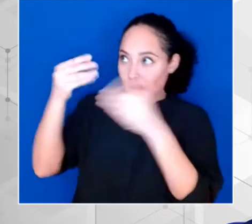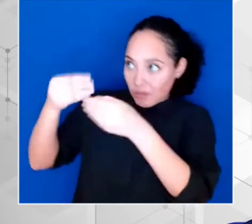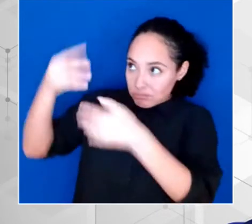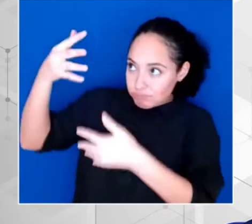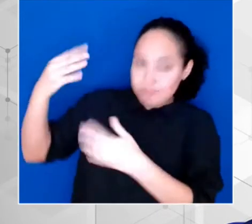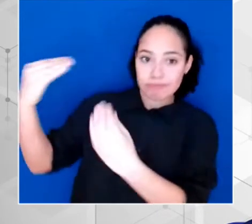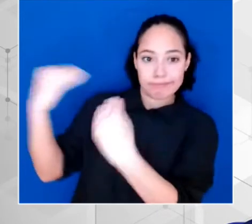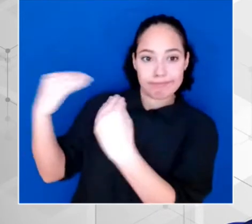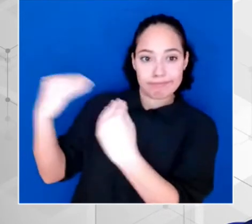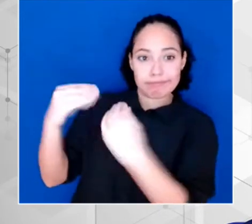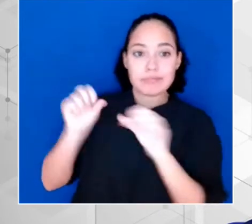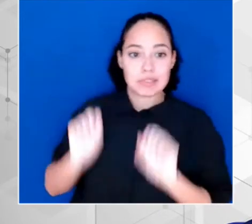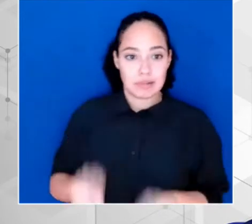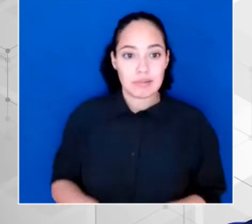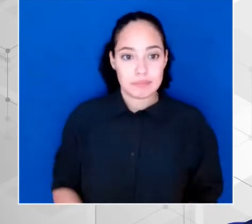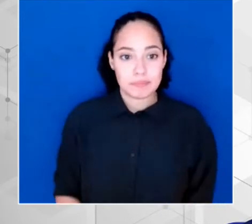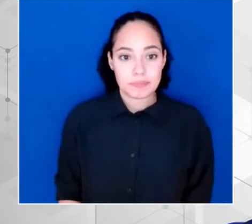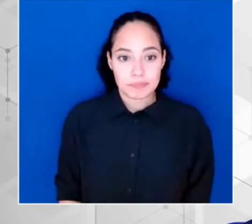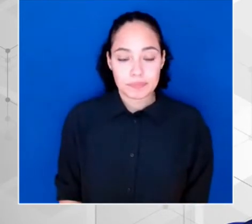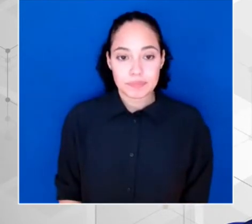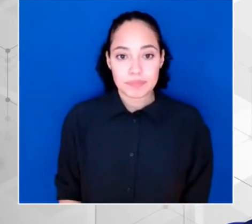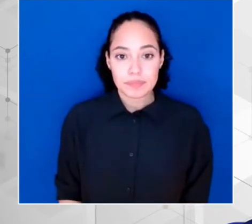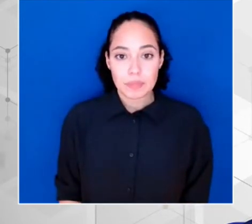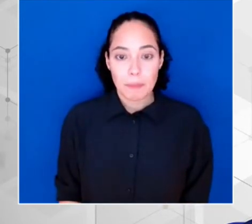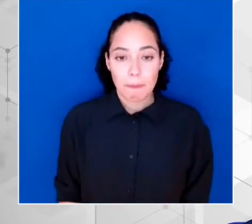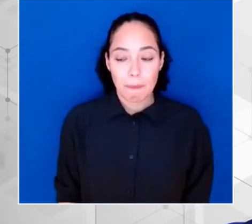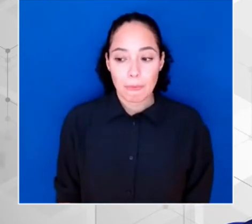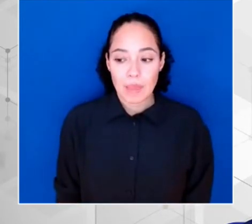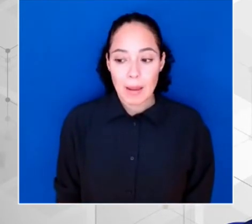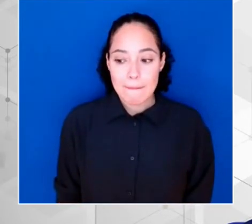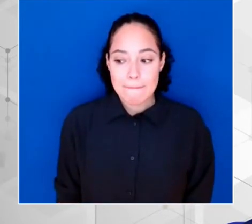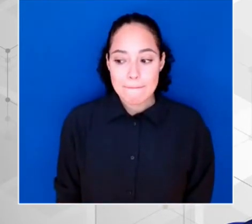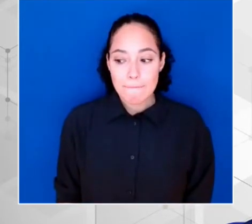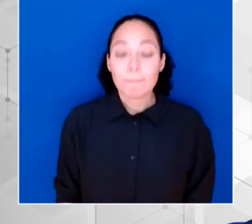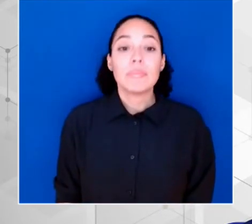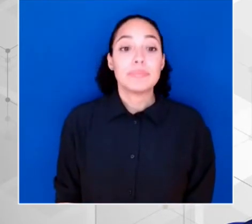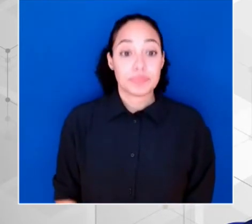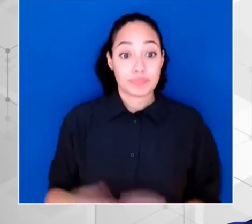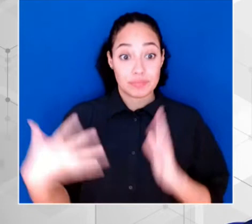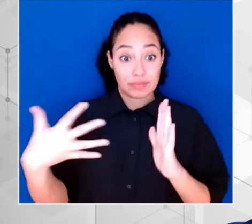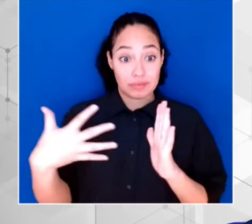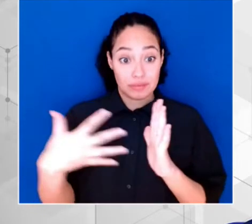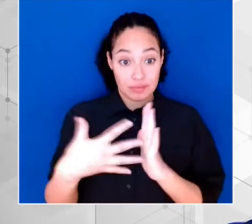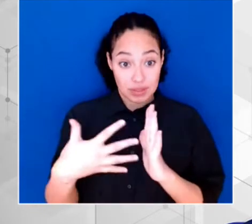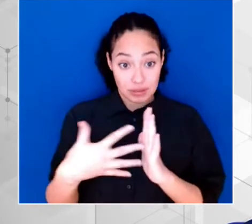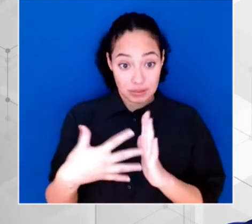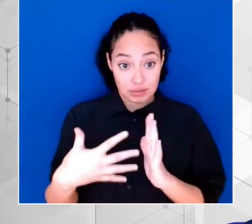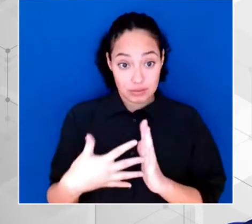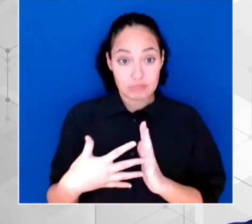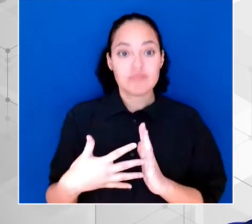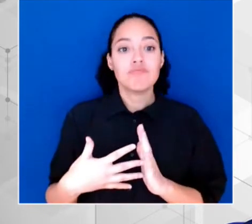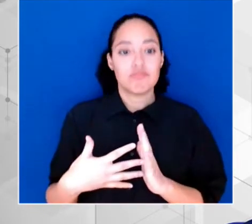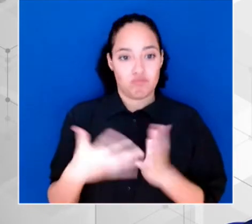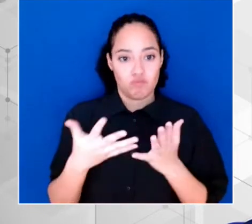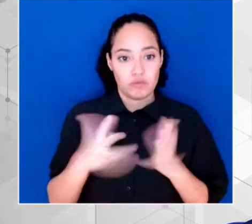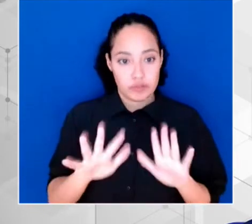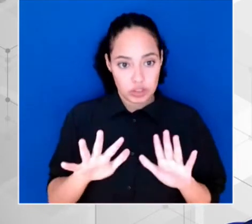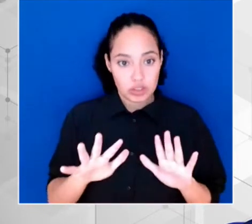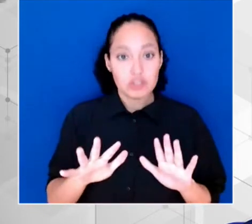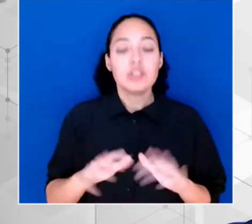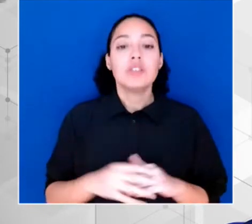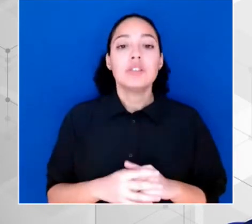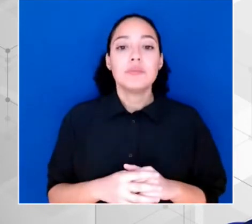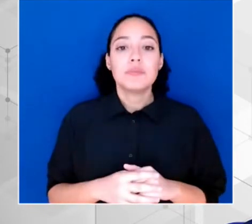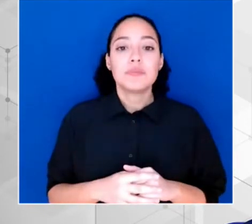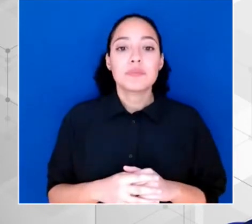Once you have your tests, your unit test done, as well, you want to automate your accessibility test at bigger